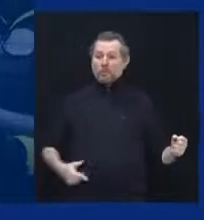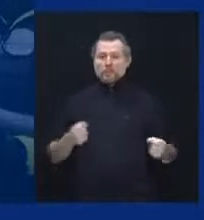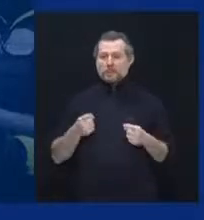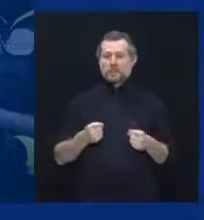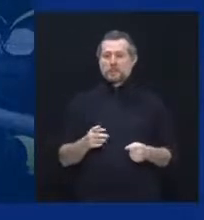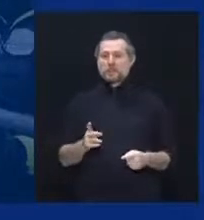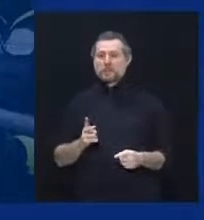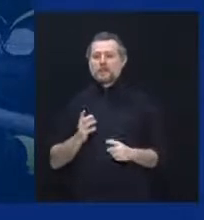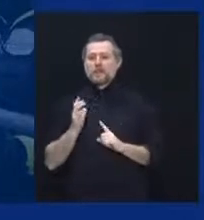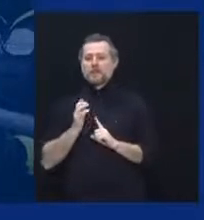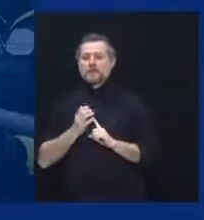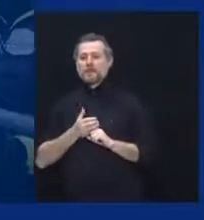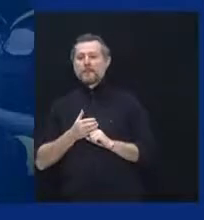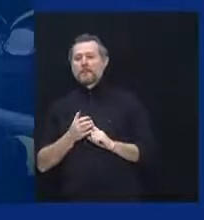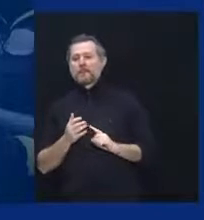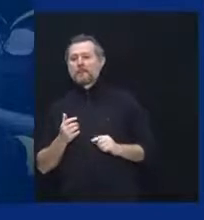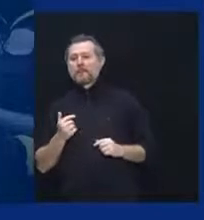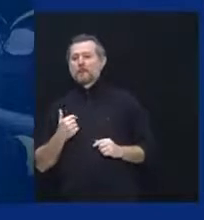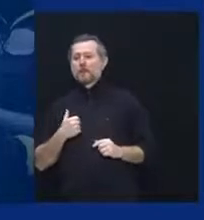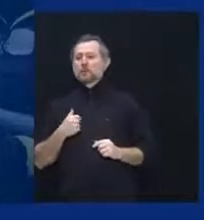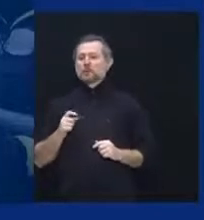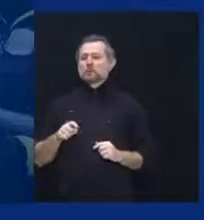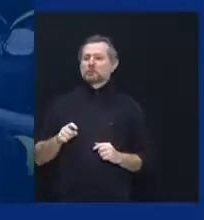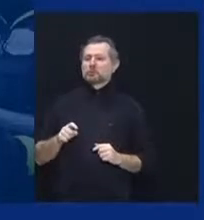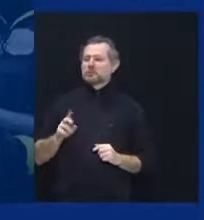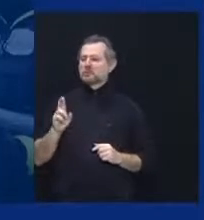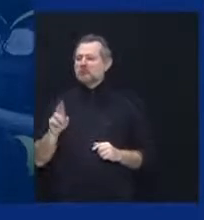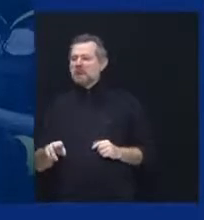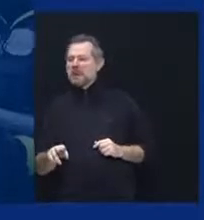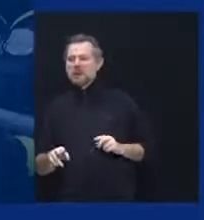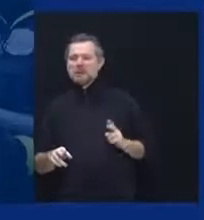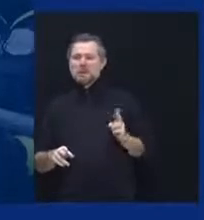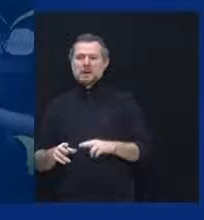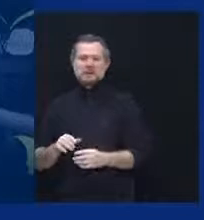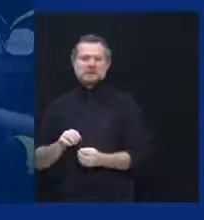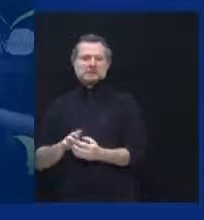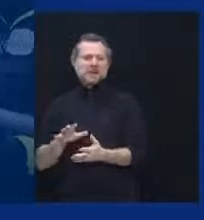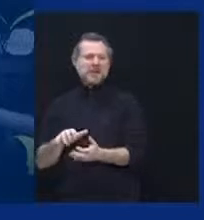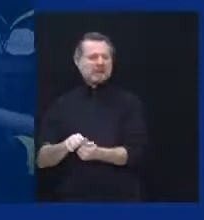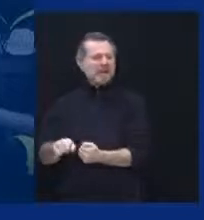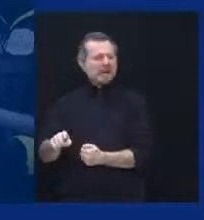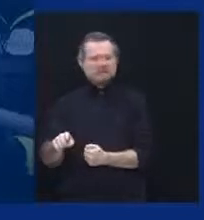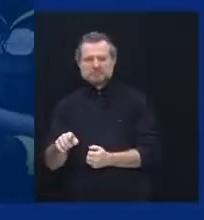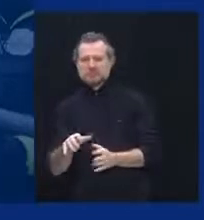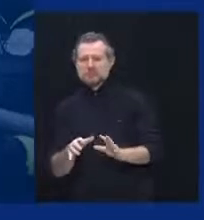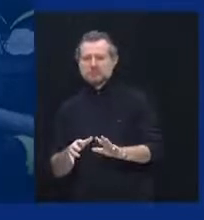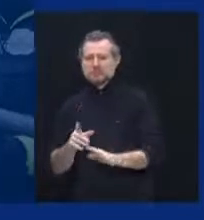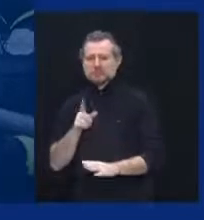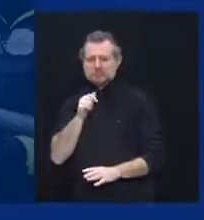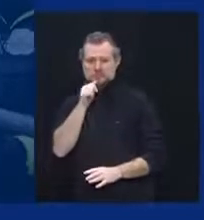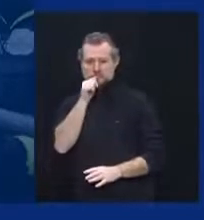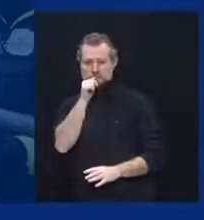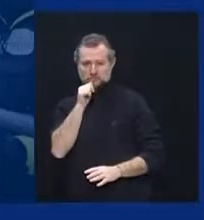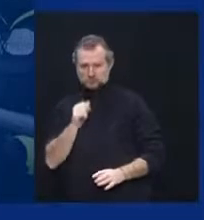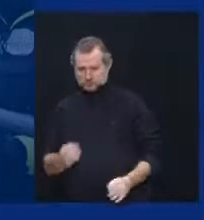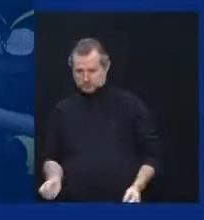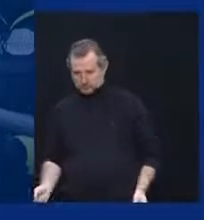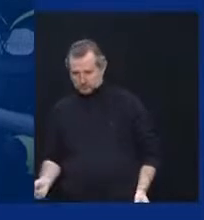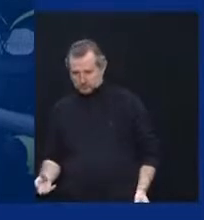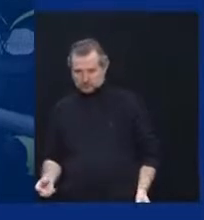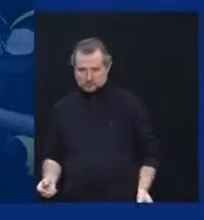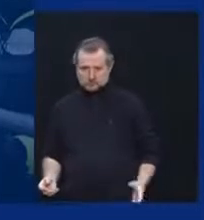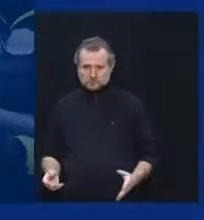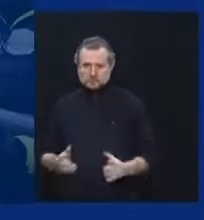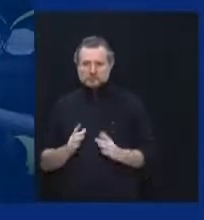We should confront them. We should get them. We should attack them. The internet,